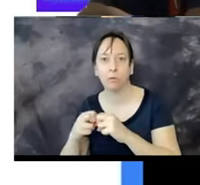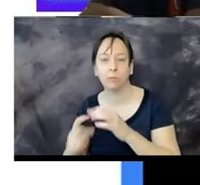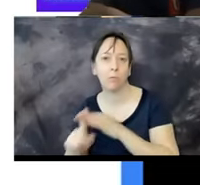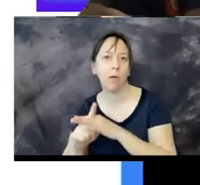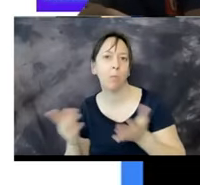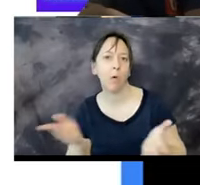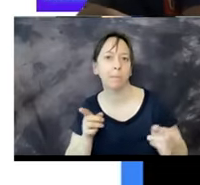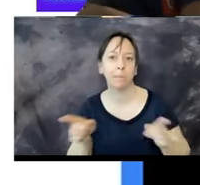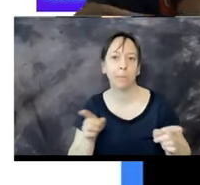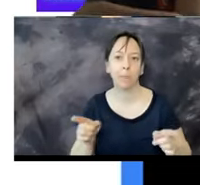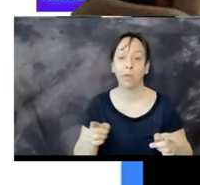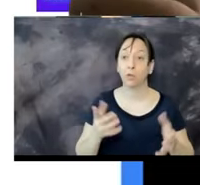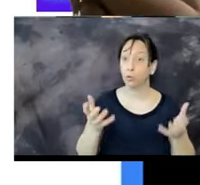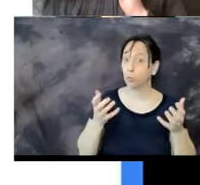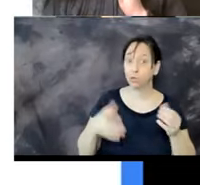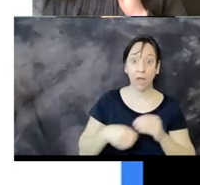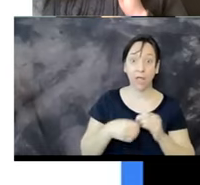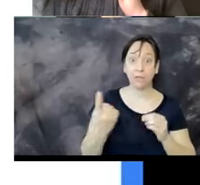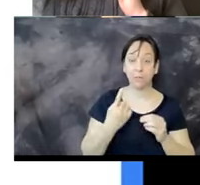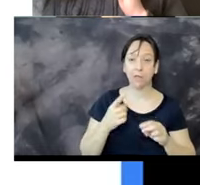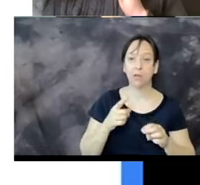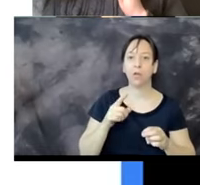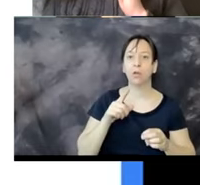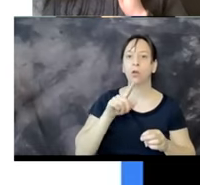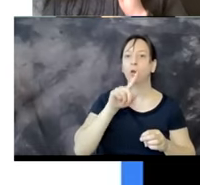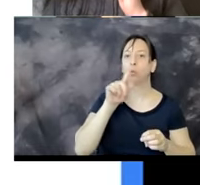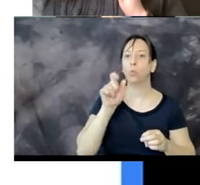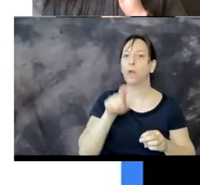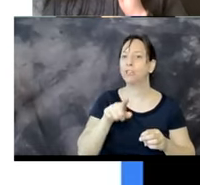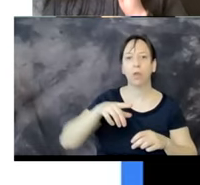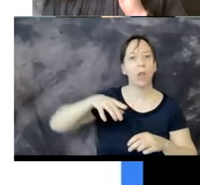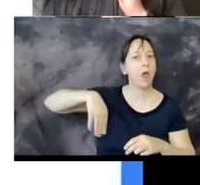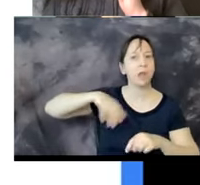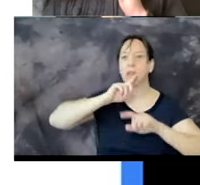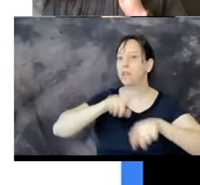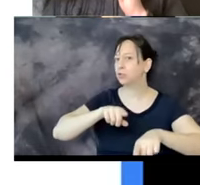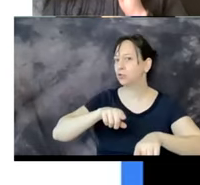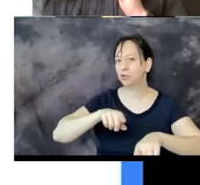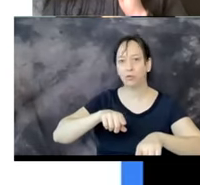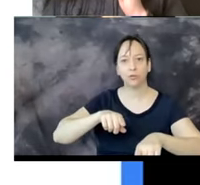something? There is a question that hasn't been answered.